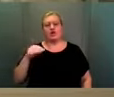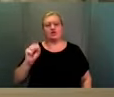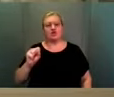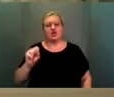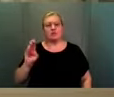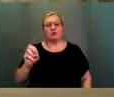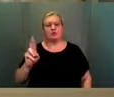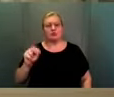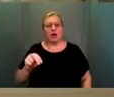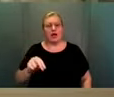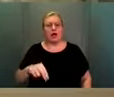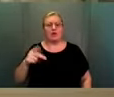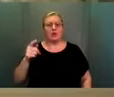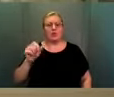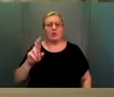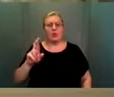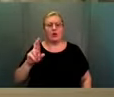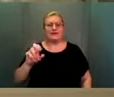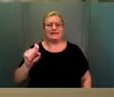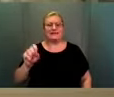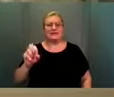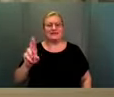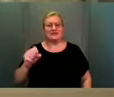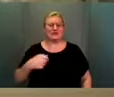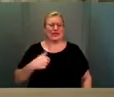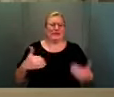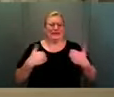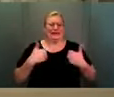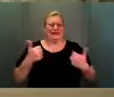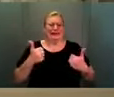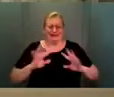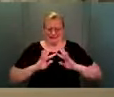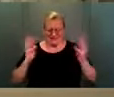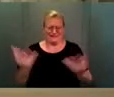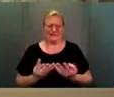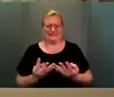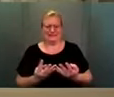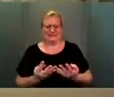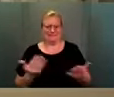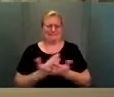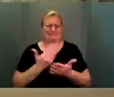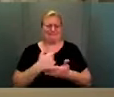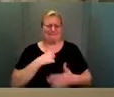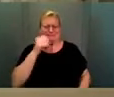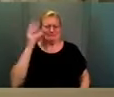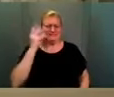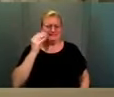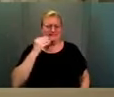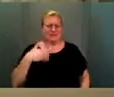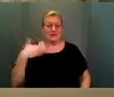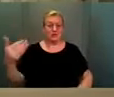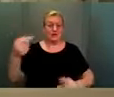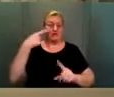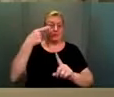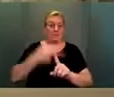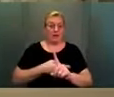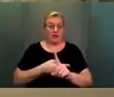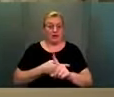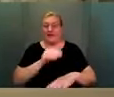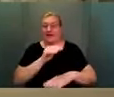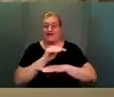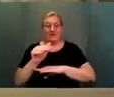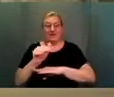Cyndi Lauper. I was the youngest guy on the whole thing. We were there for a whole month, and every single night I came out